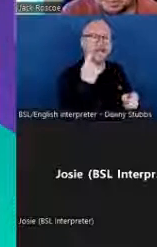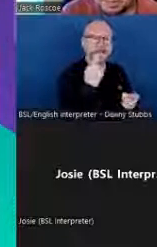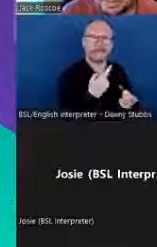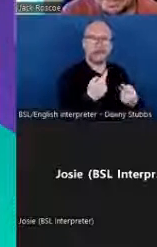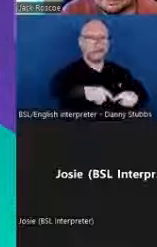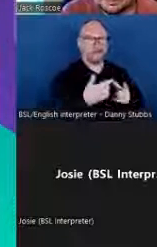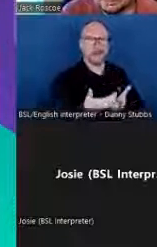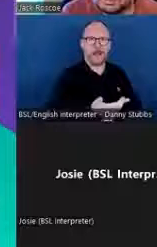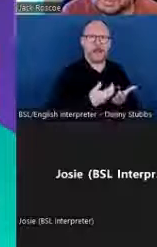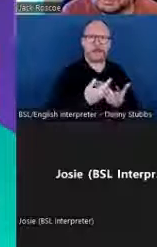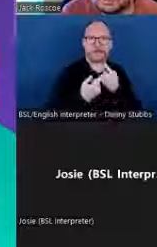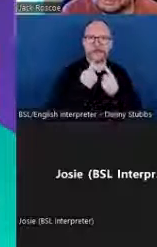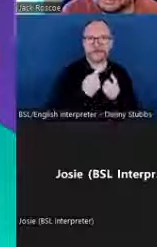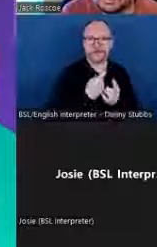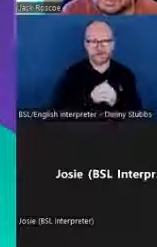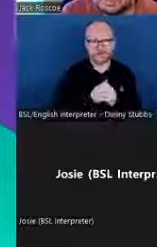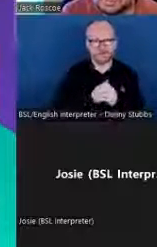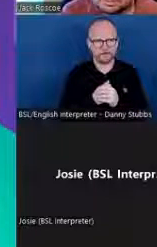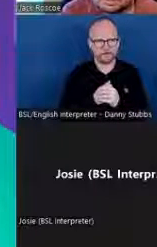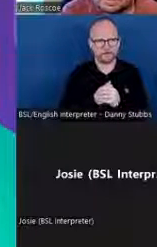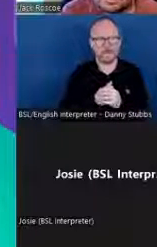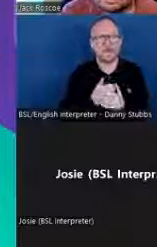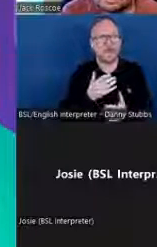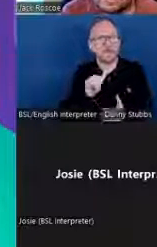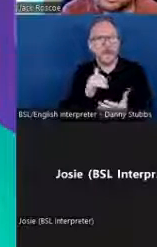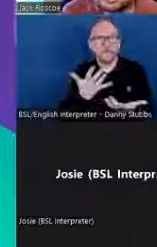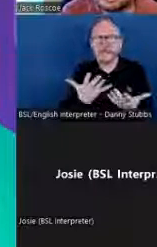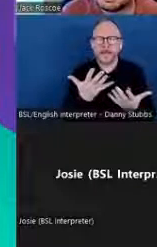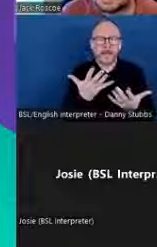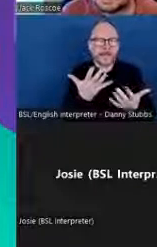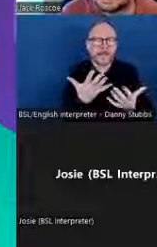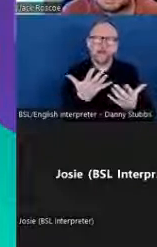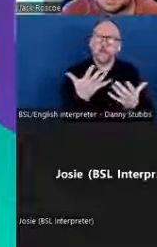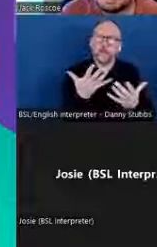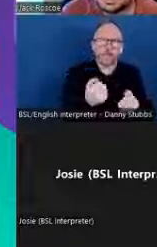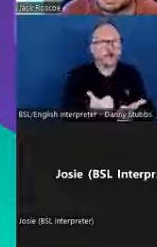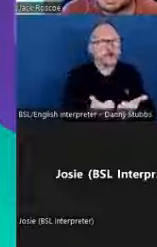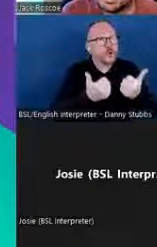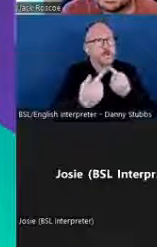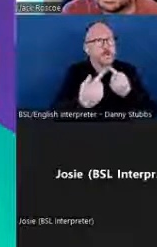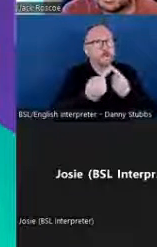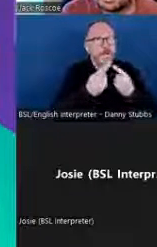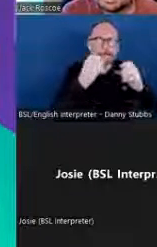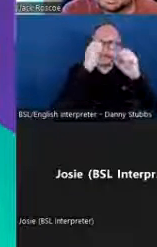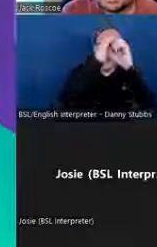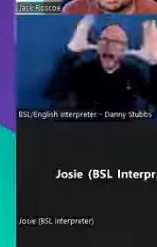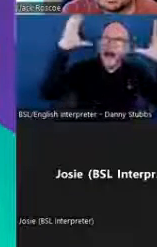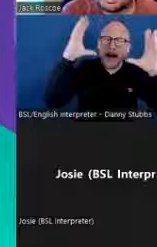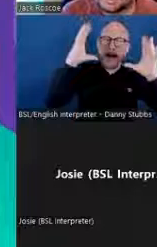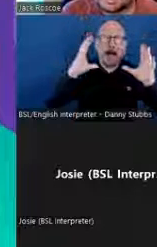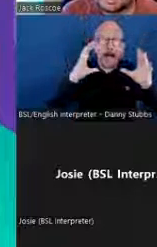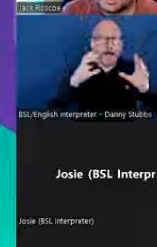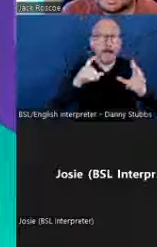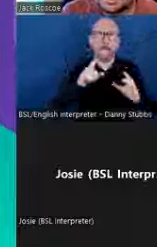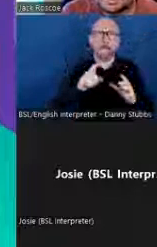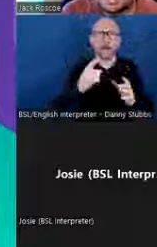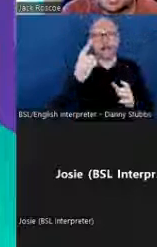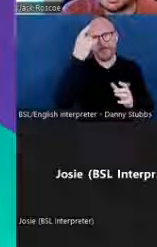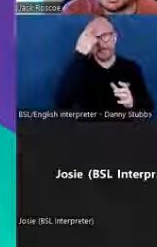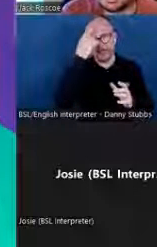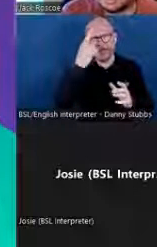And while we might have a bold vision for what we want to do, we have to be realistic about the impact that our work will have on